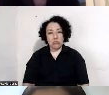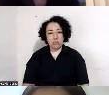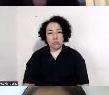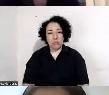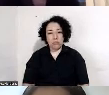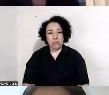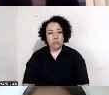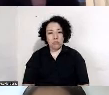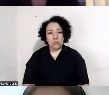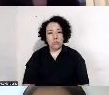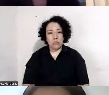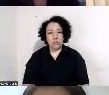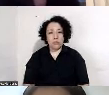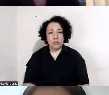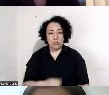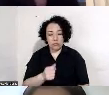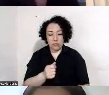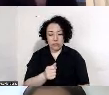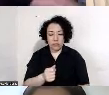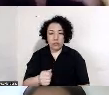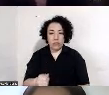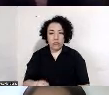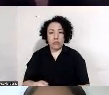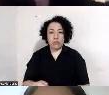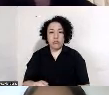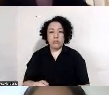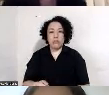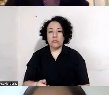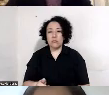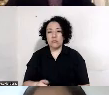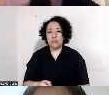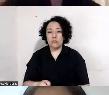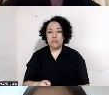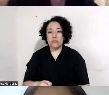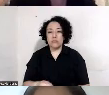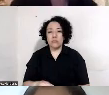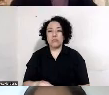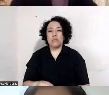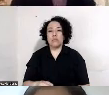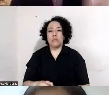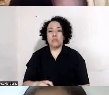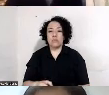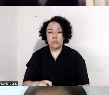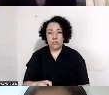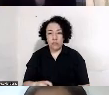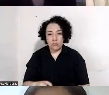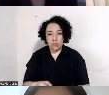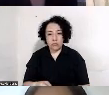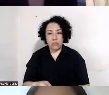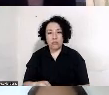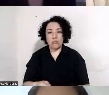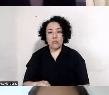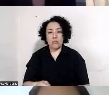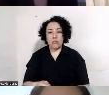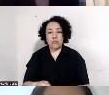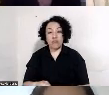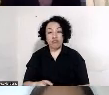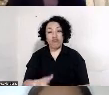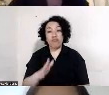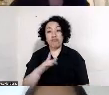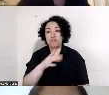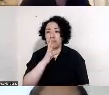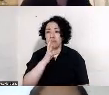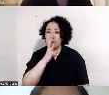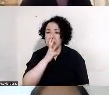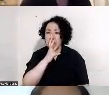aware of these twice exceptional students, both aware of their talents and their disabilities. E pela primeira vez,